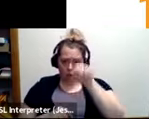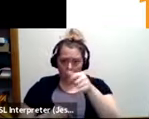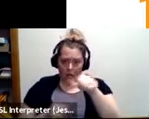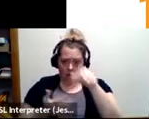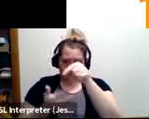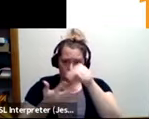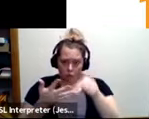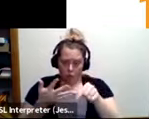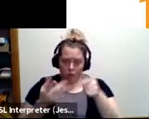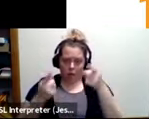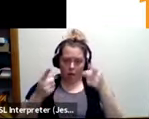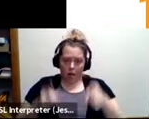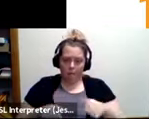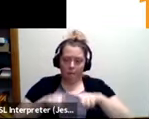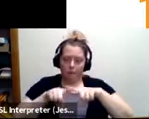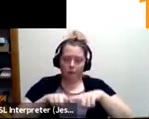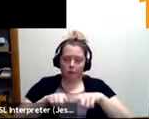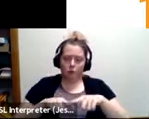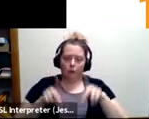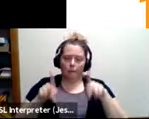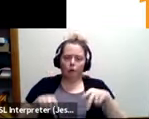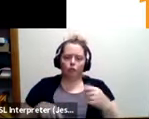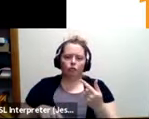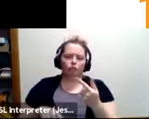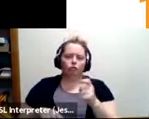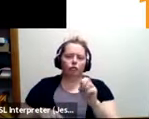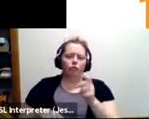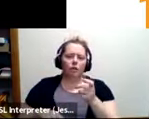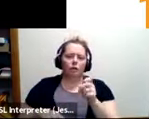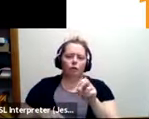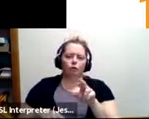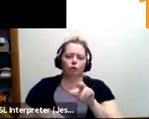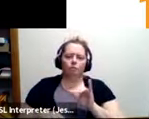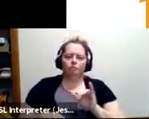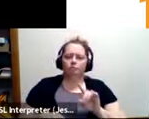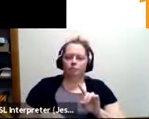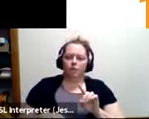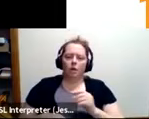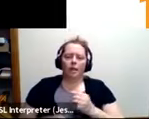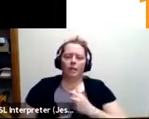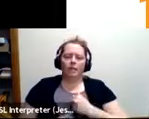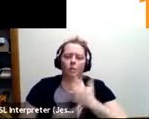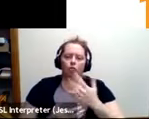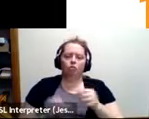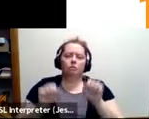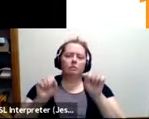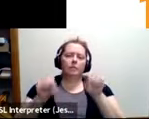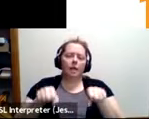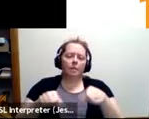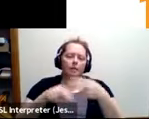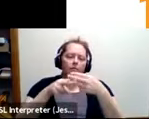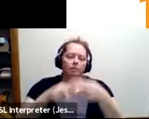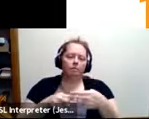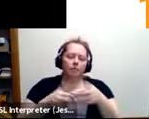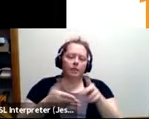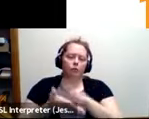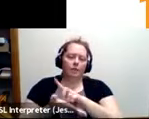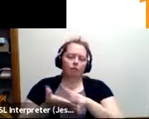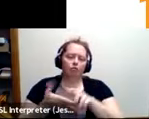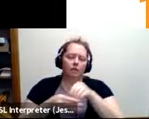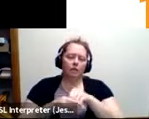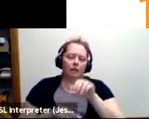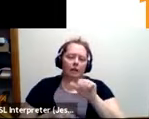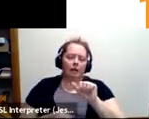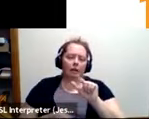gender expression, that could be considered illegal discrimination in the city of Pittsburgh and Allegheny County. For